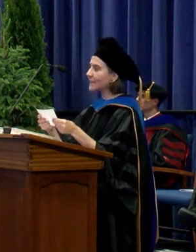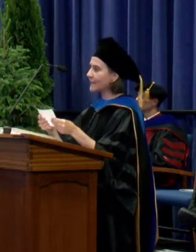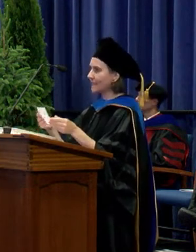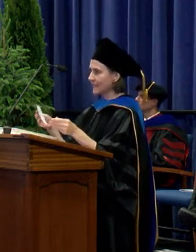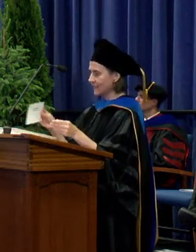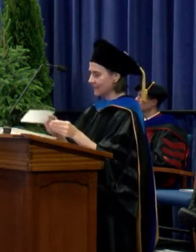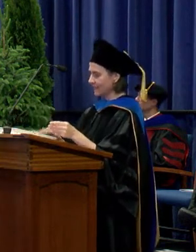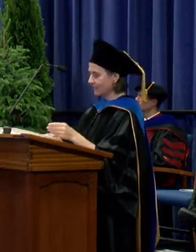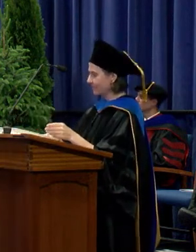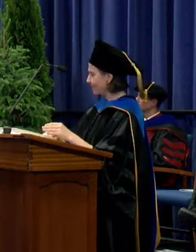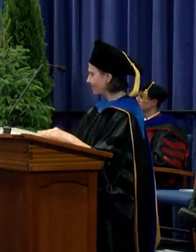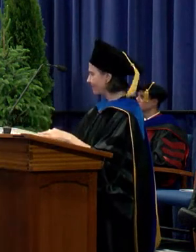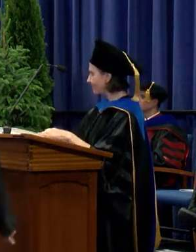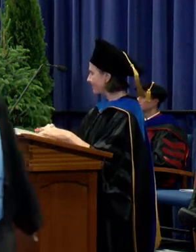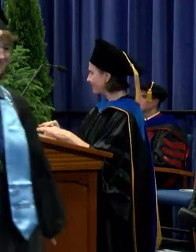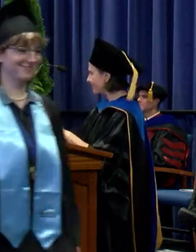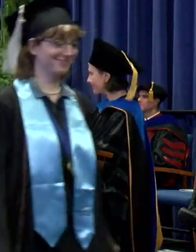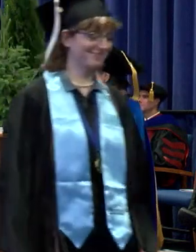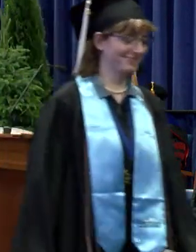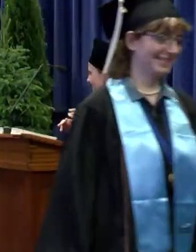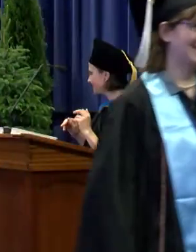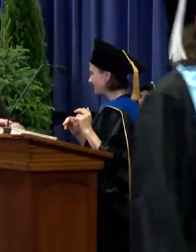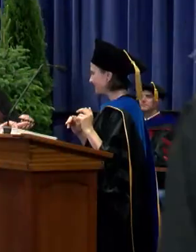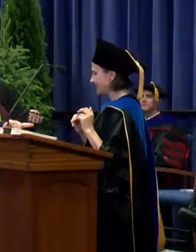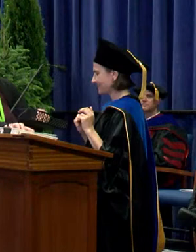Johnny Martinez.